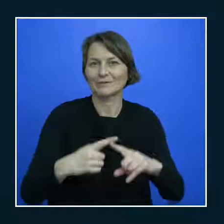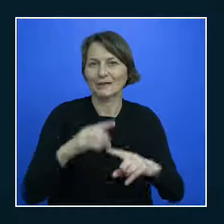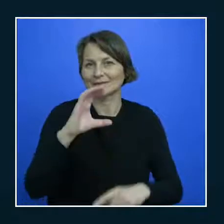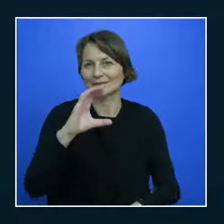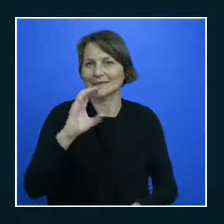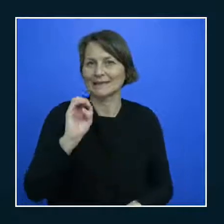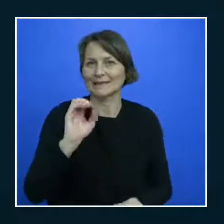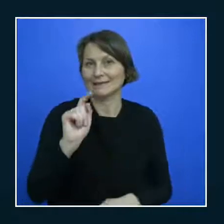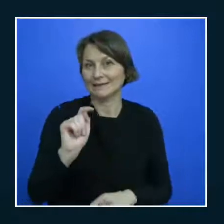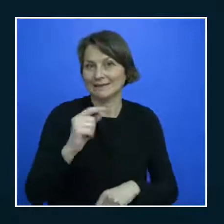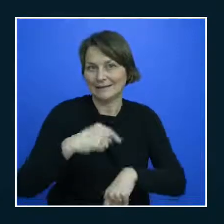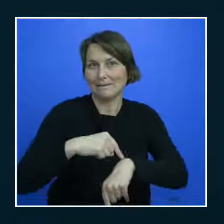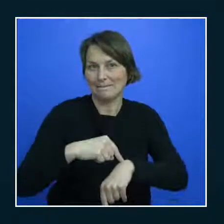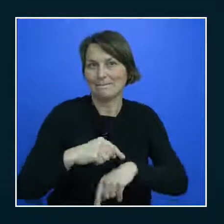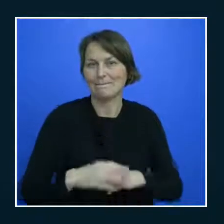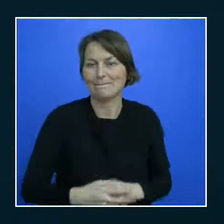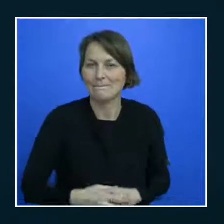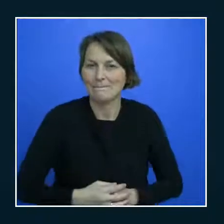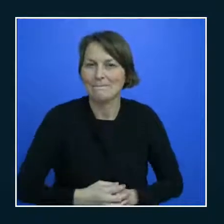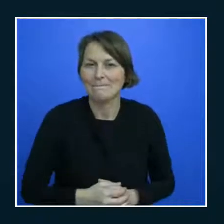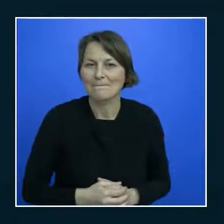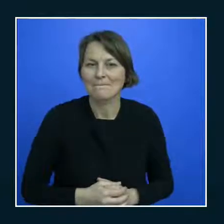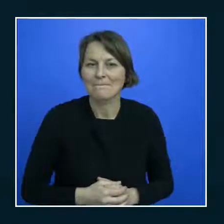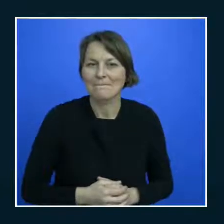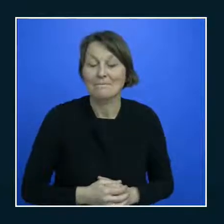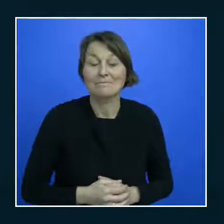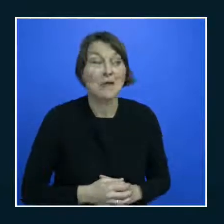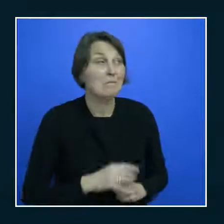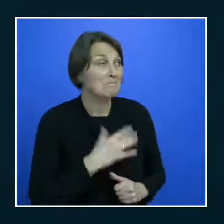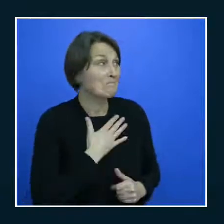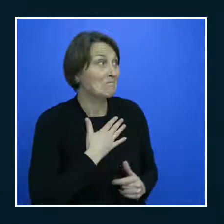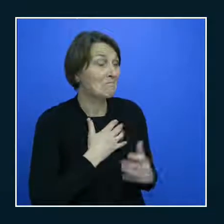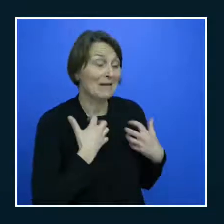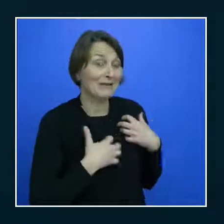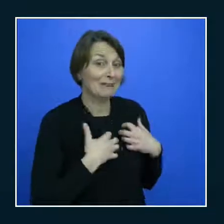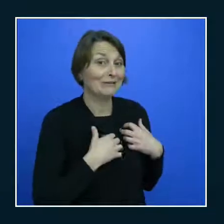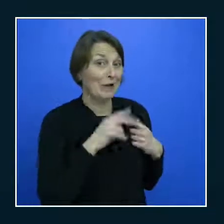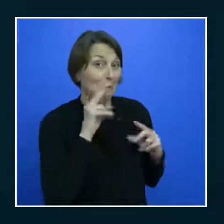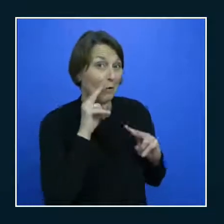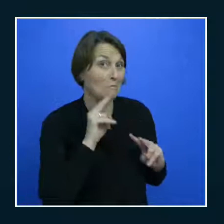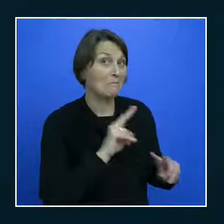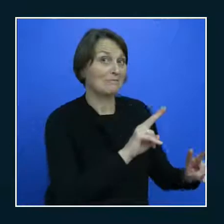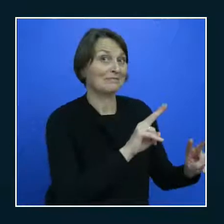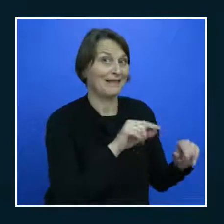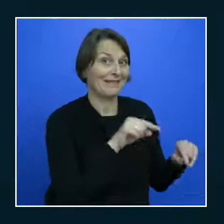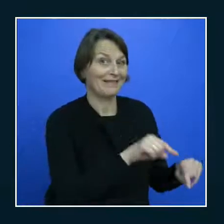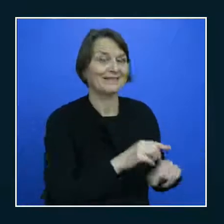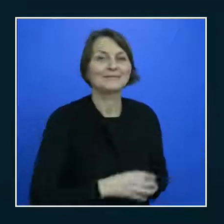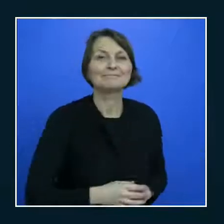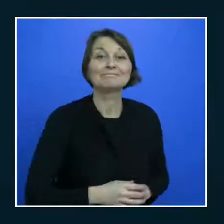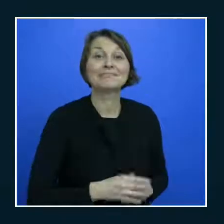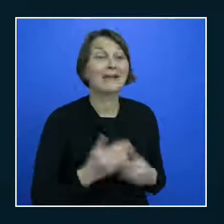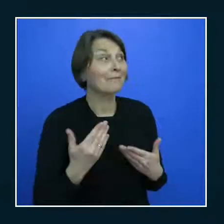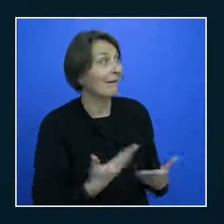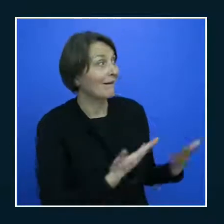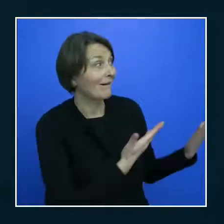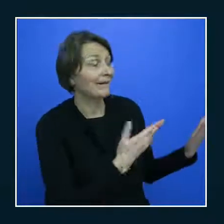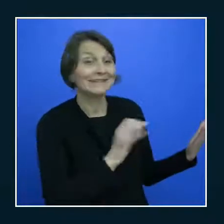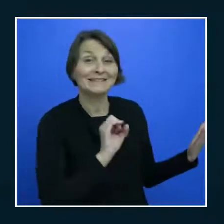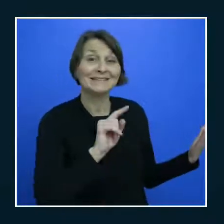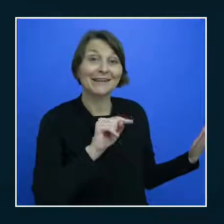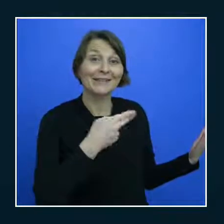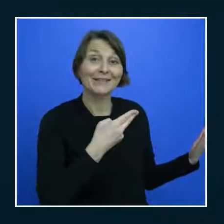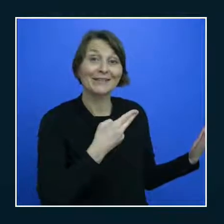Yeah, that will be interesting. I'm looking forward to that. And then Seth.